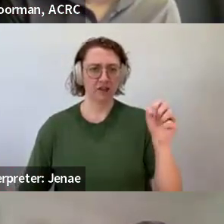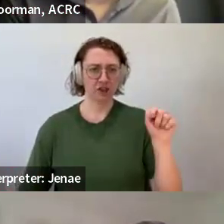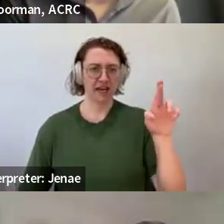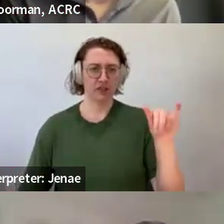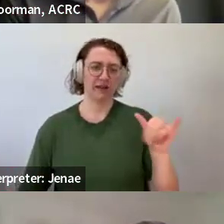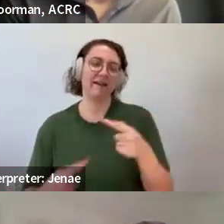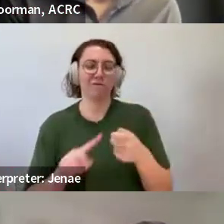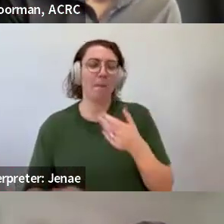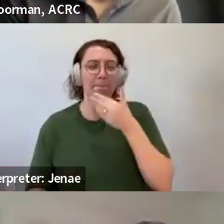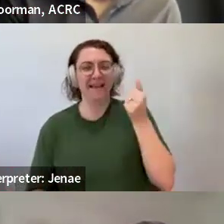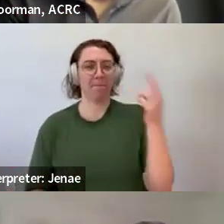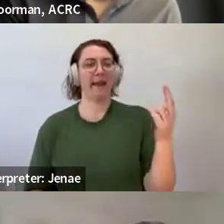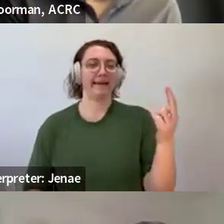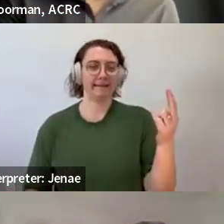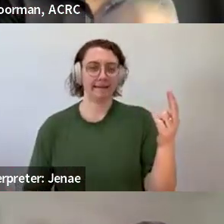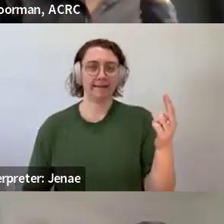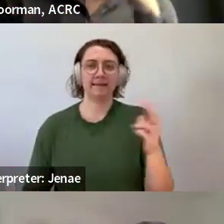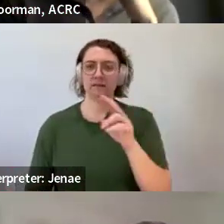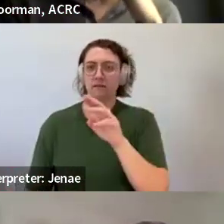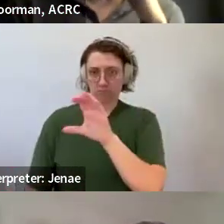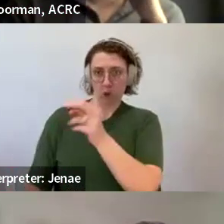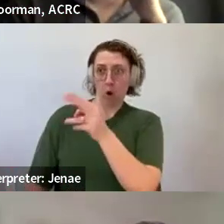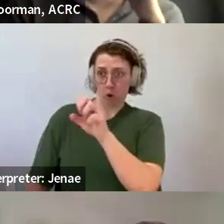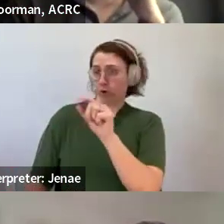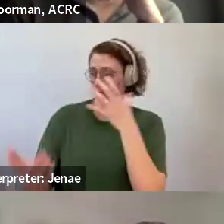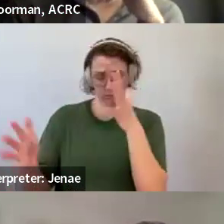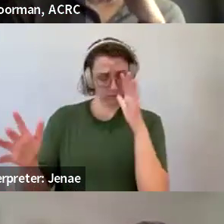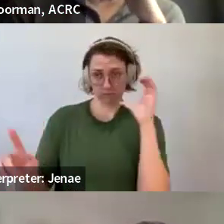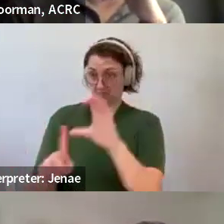to present. I made you co-host, Michelle, if you have anything to share.